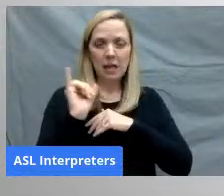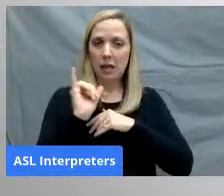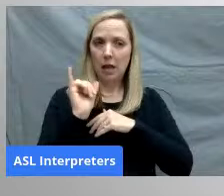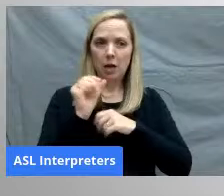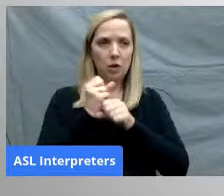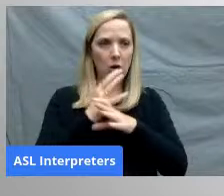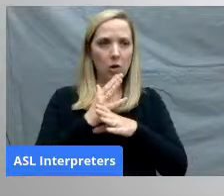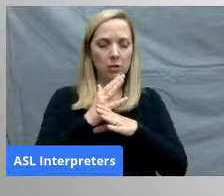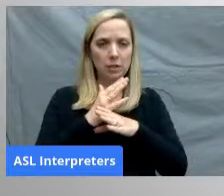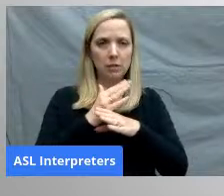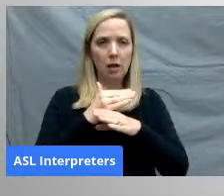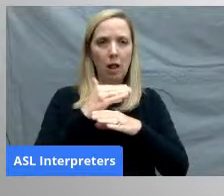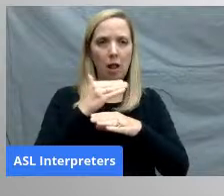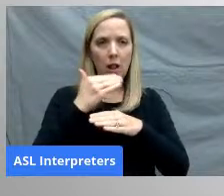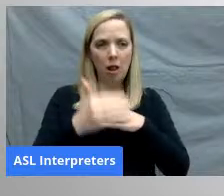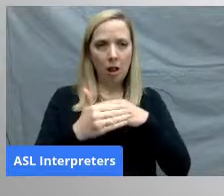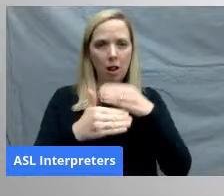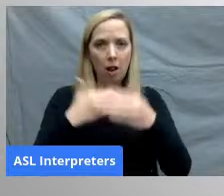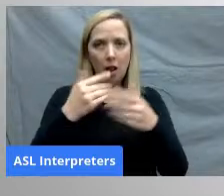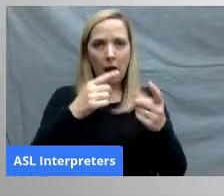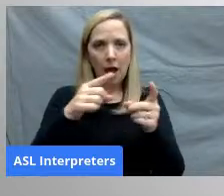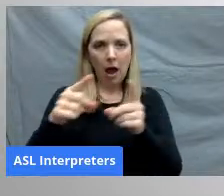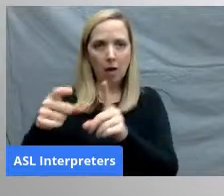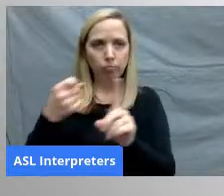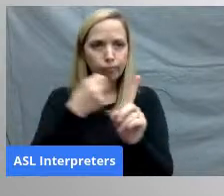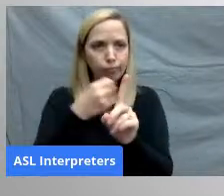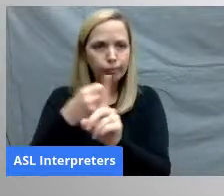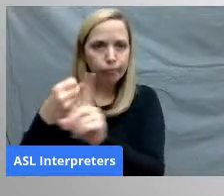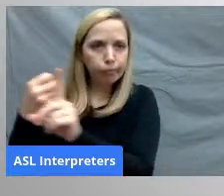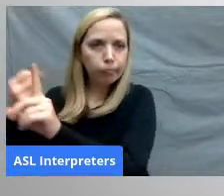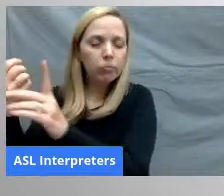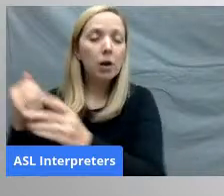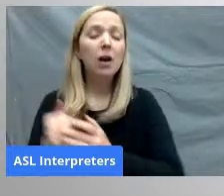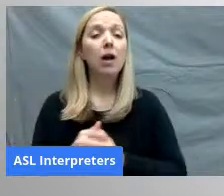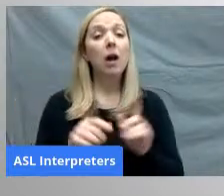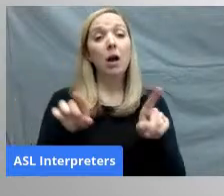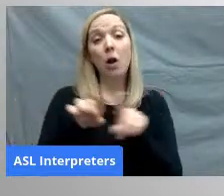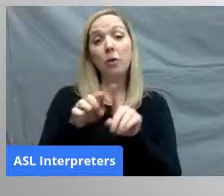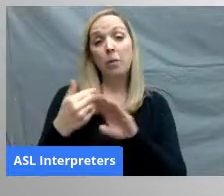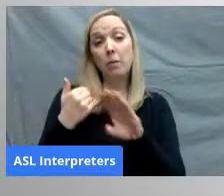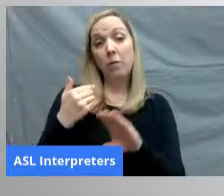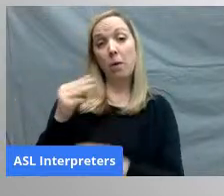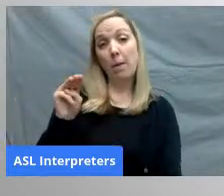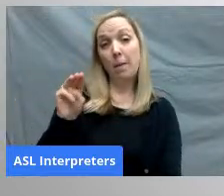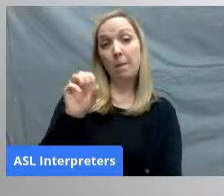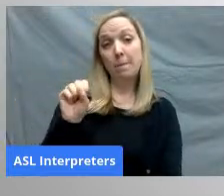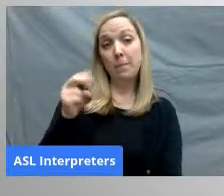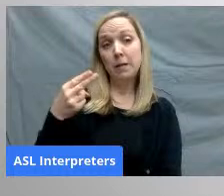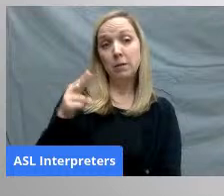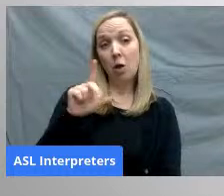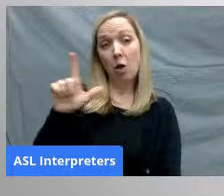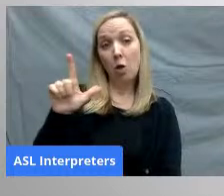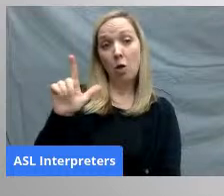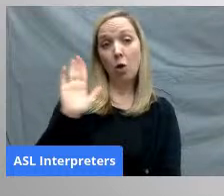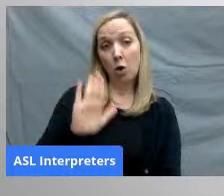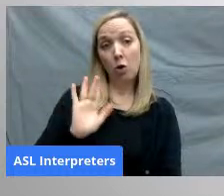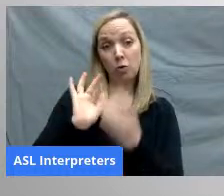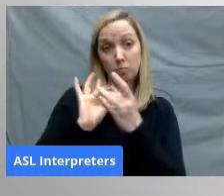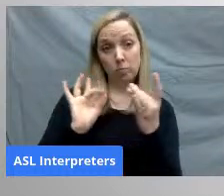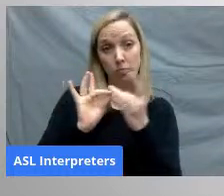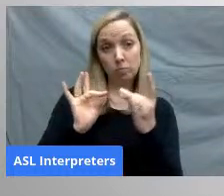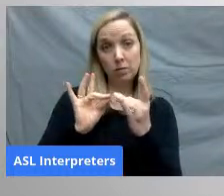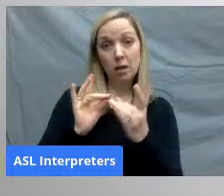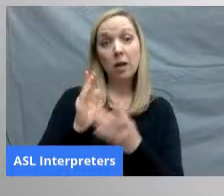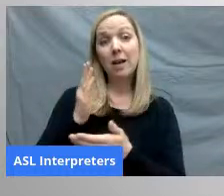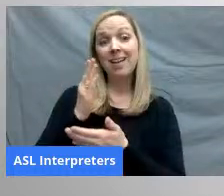strain. And also to Ms. Hull's response, some of our neighboring districts have had issues that they're now asking